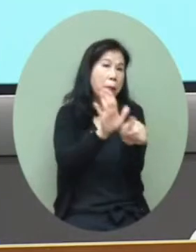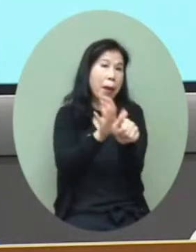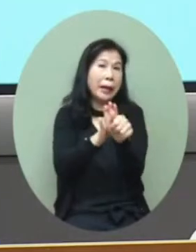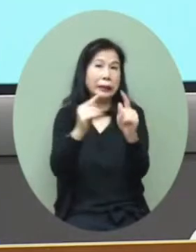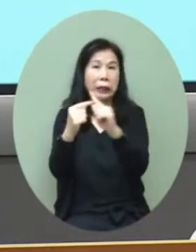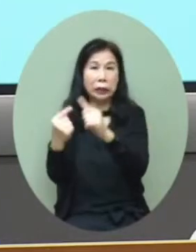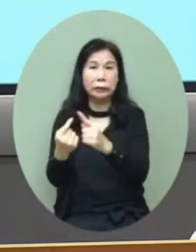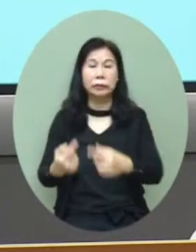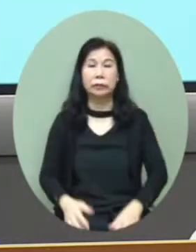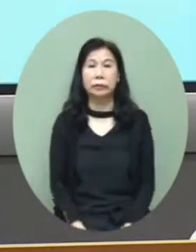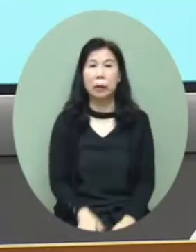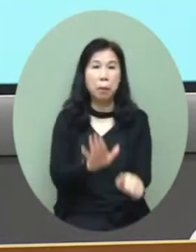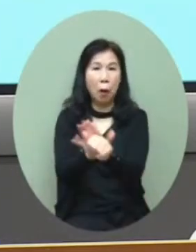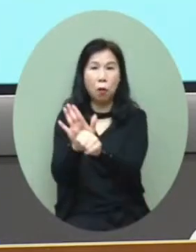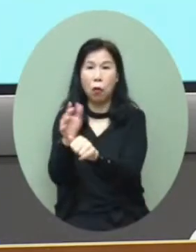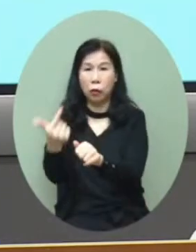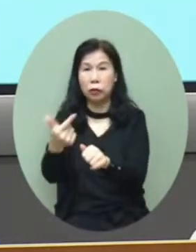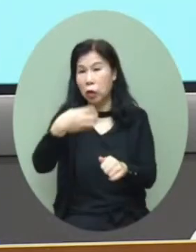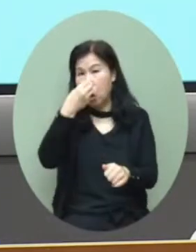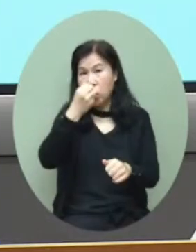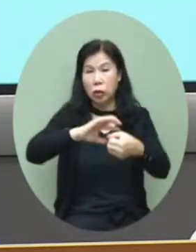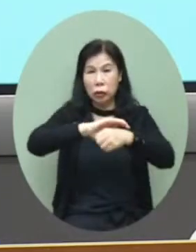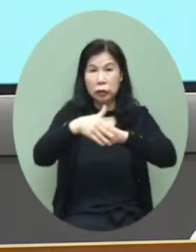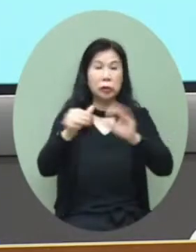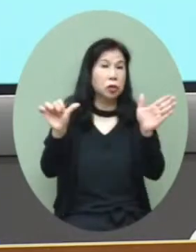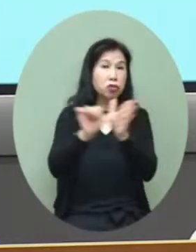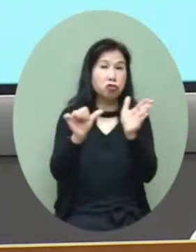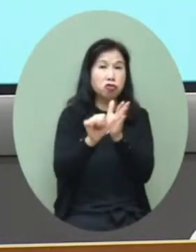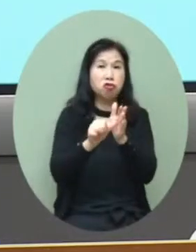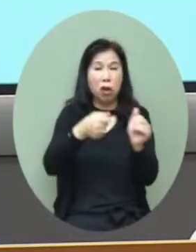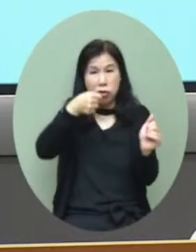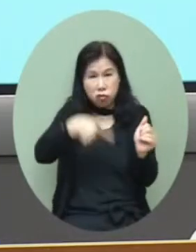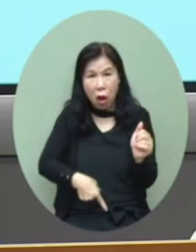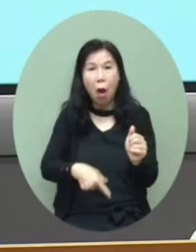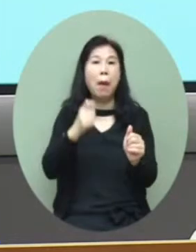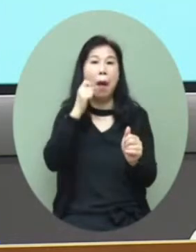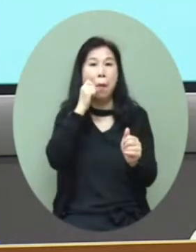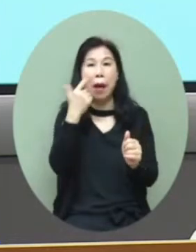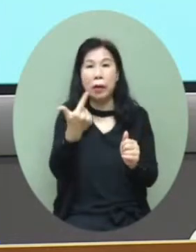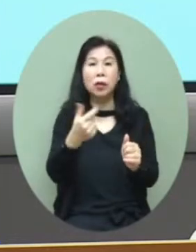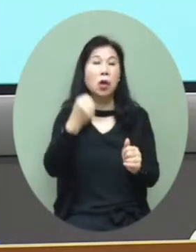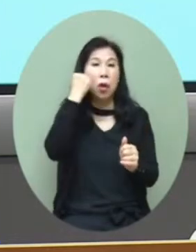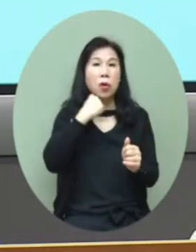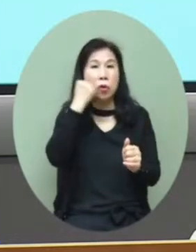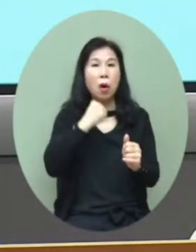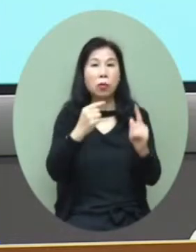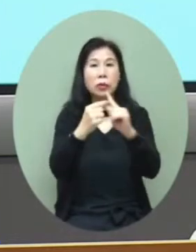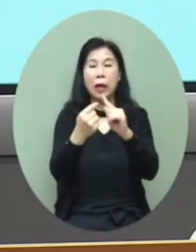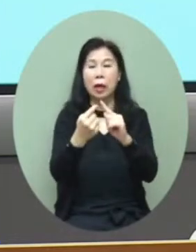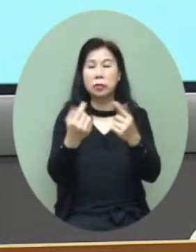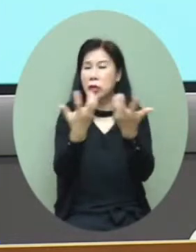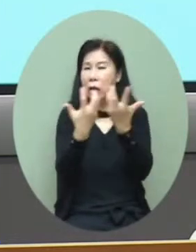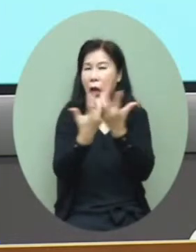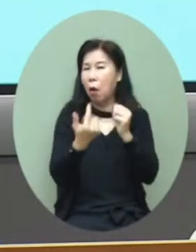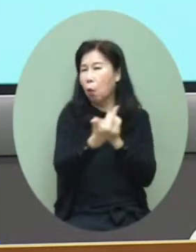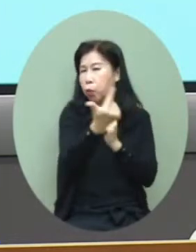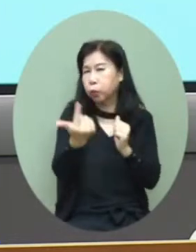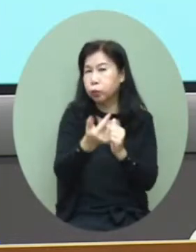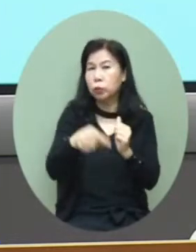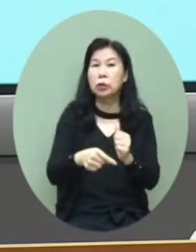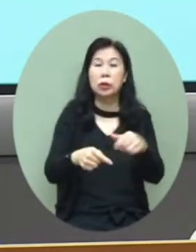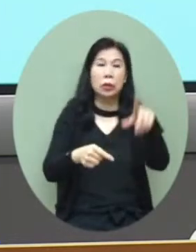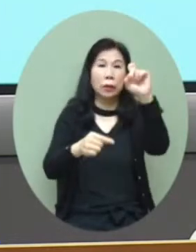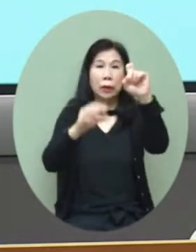are vulnerable. That means those who are young, old, and chronically ill. Hong Kong is a city